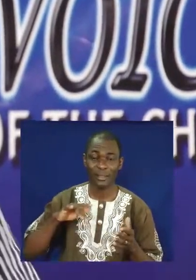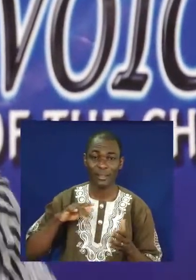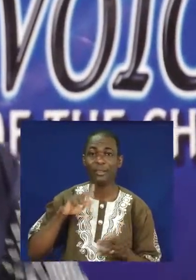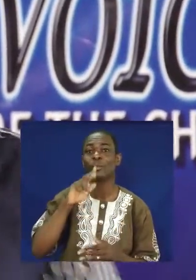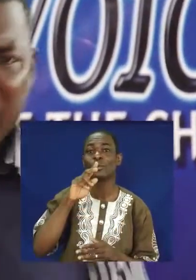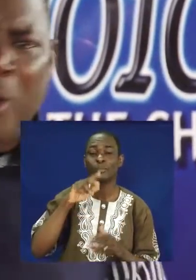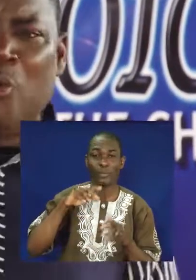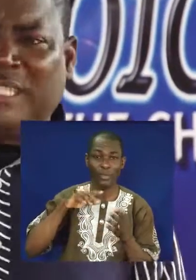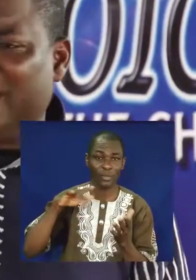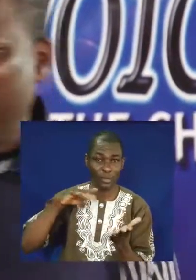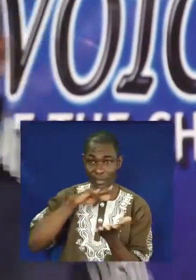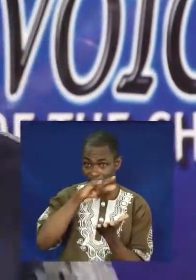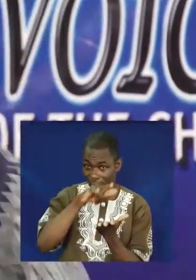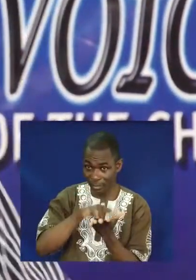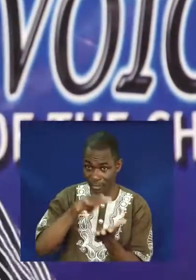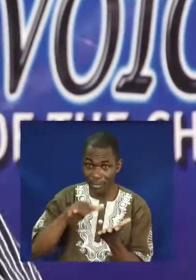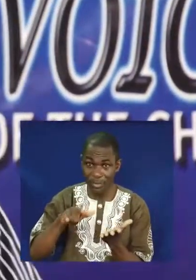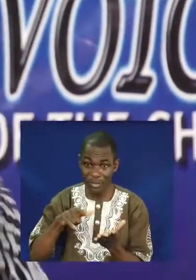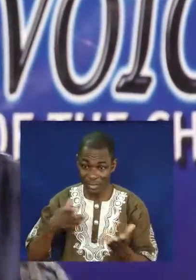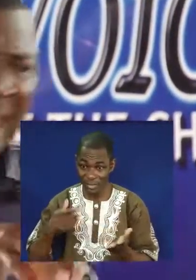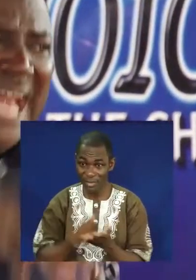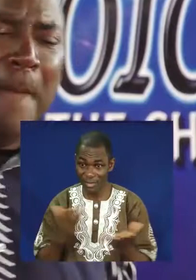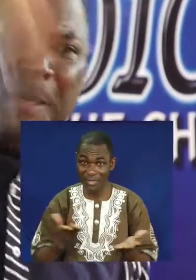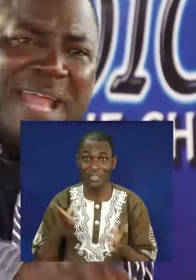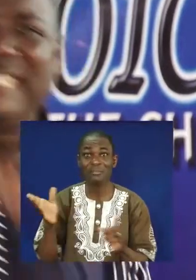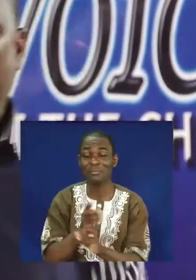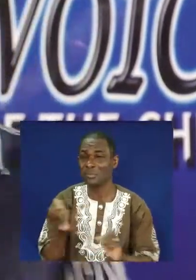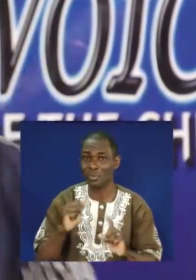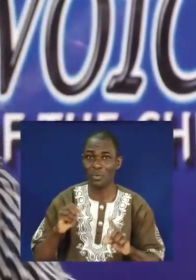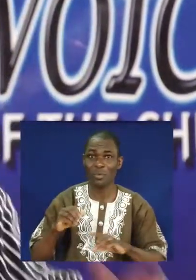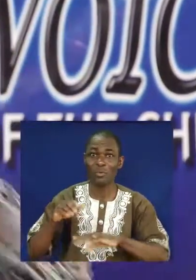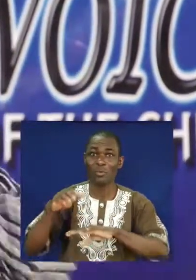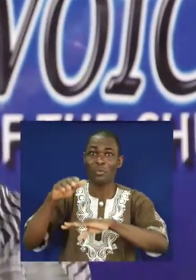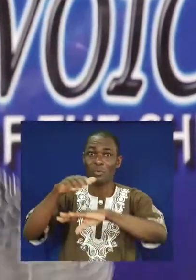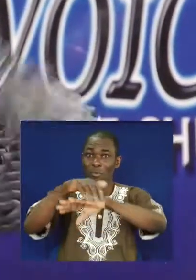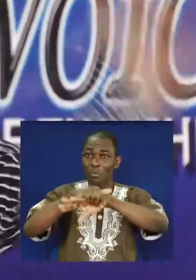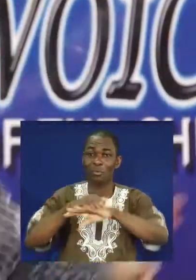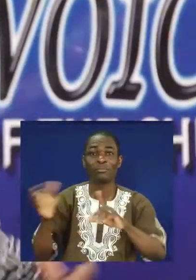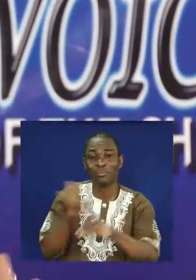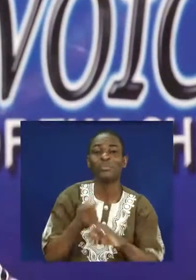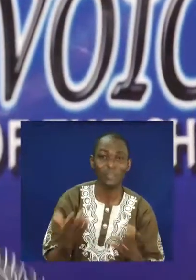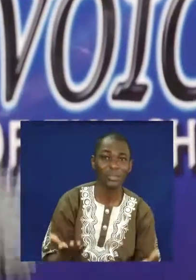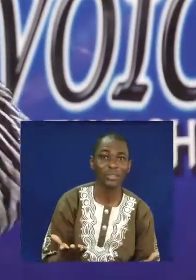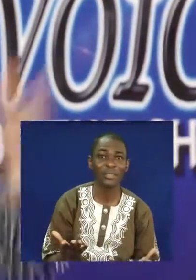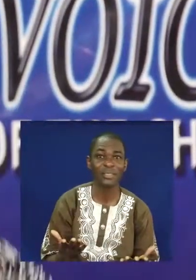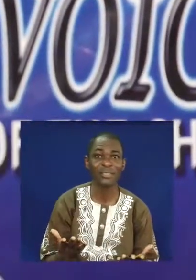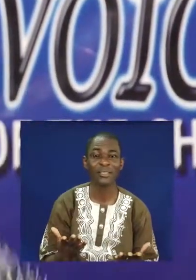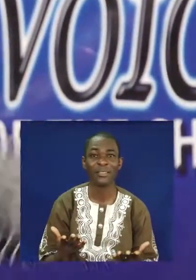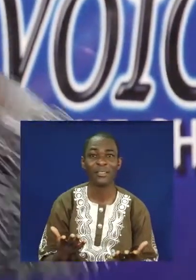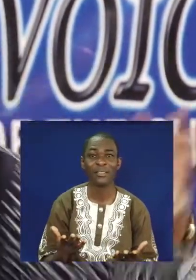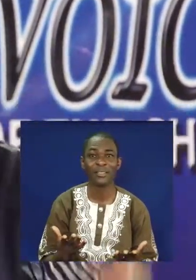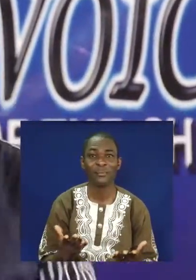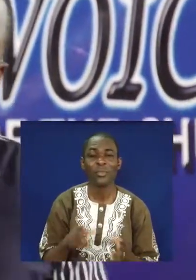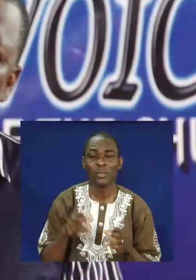One trust the Anion Yamahun question now, say, and this in the Yetter MPP, and MPP in the Yetter NDC. And also Cocohon Toka, who copula,